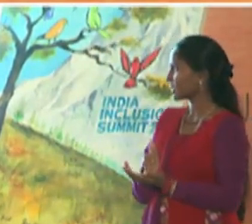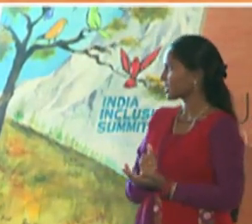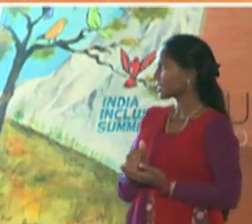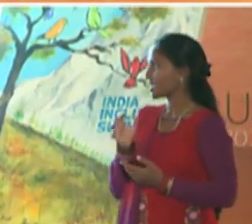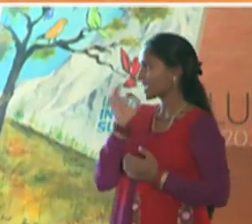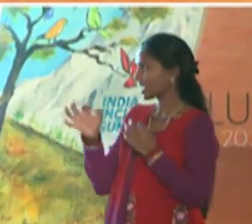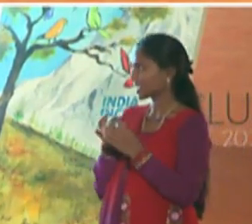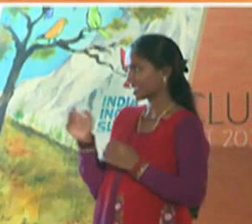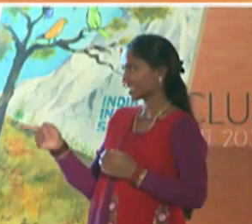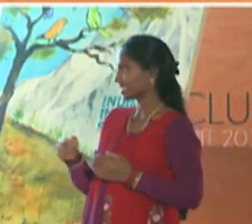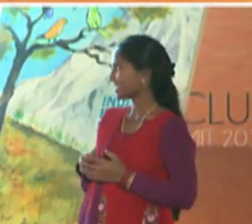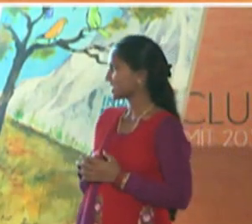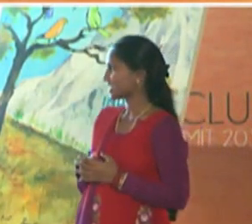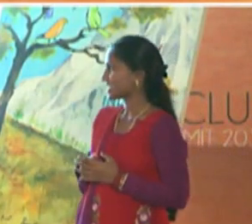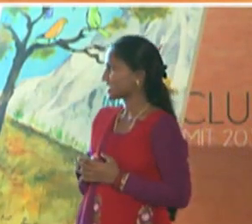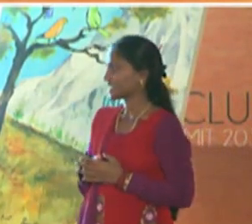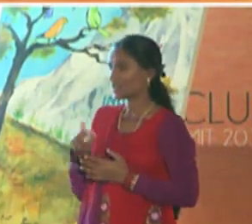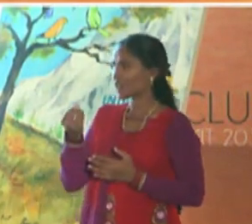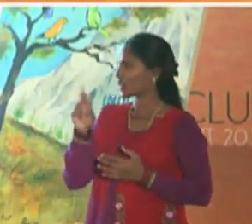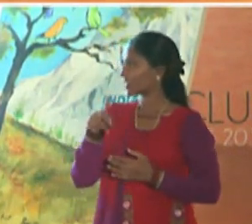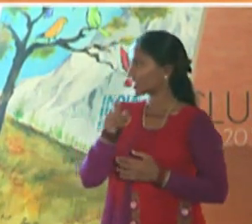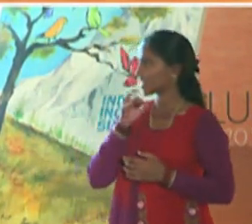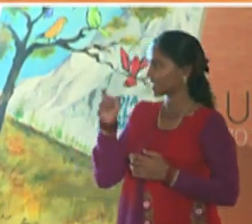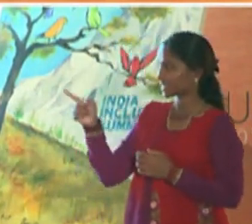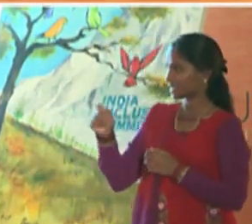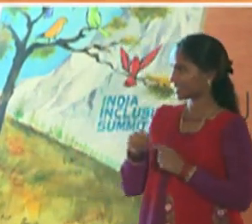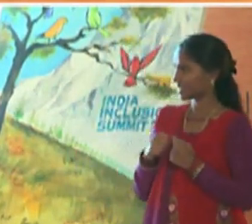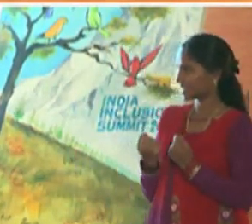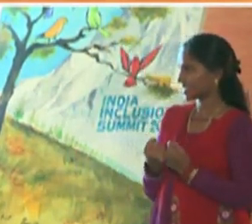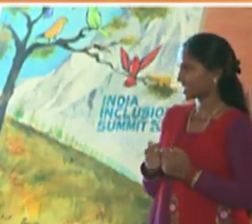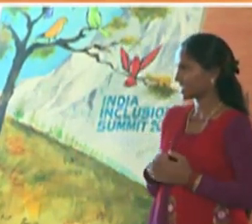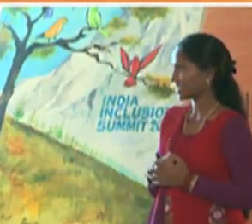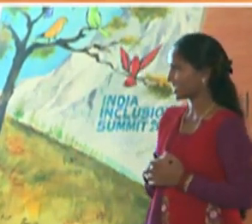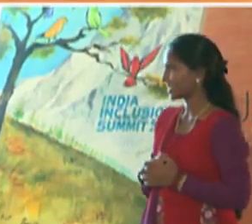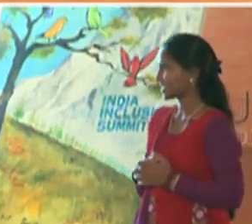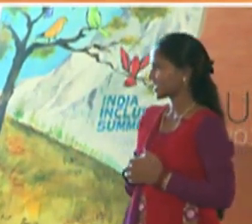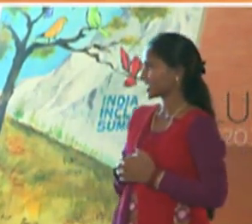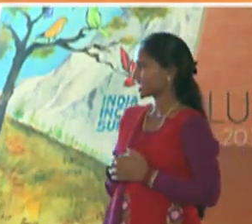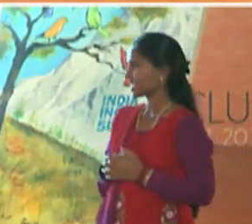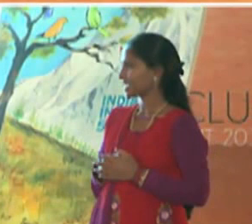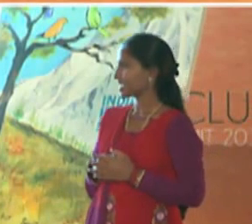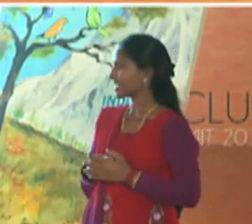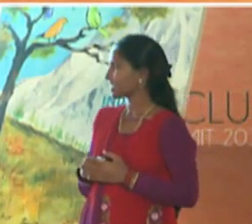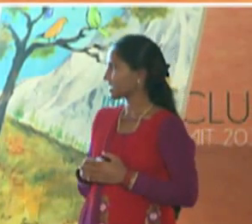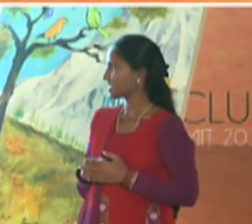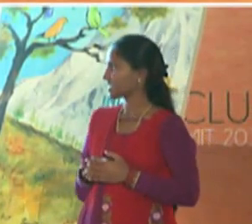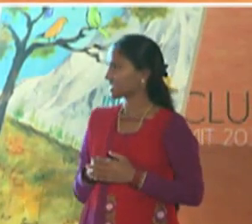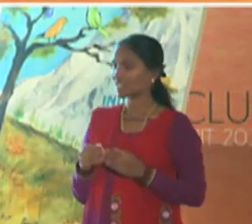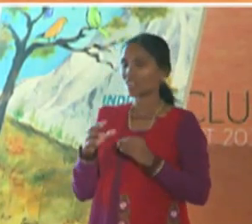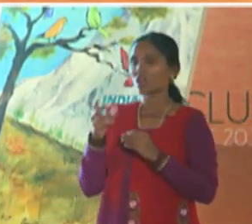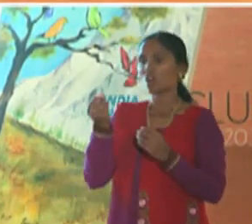at me now and I'll collect it, or you can, didn't I say that? And or you can go to our